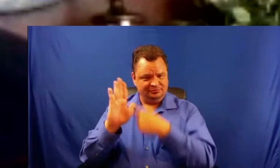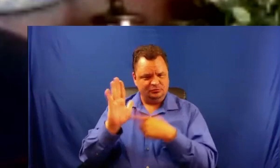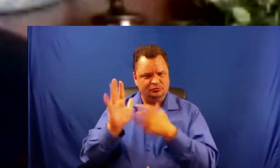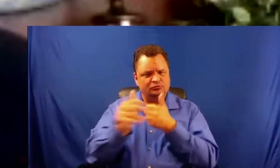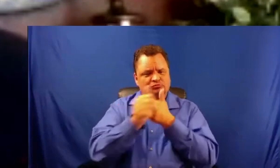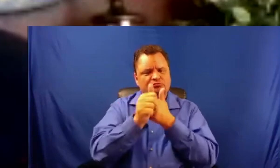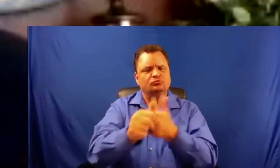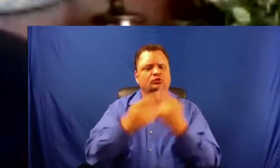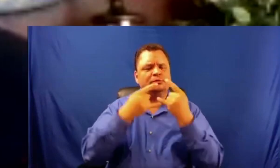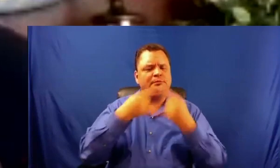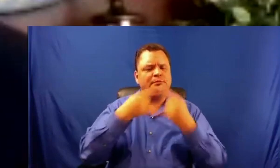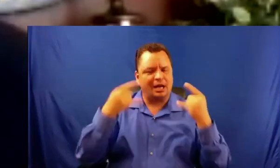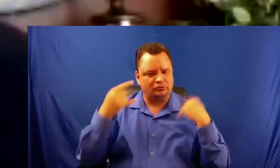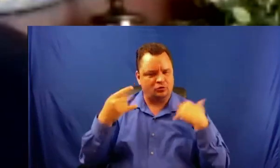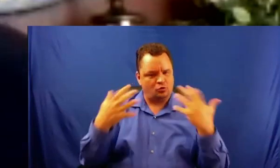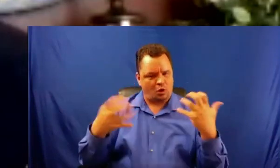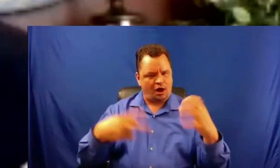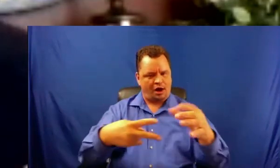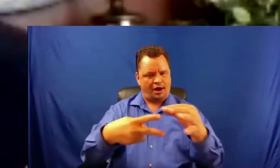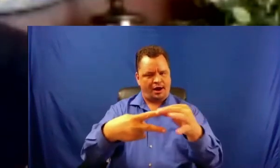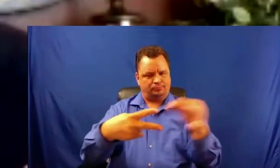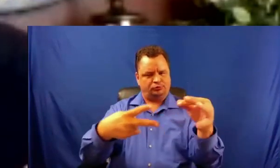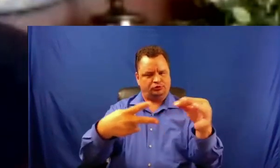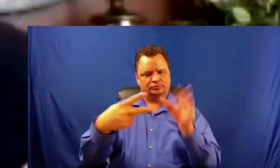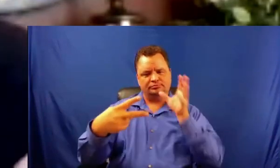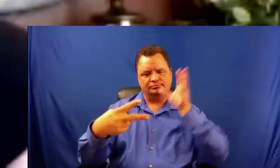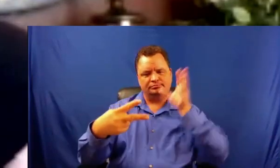to be optional for our children. Thank you.